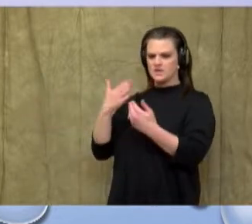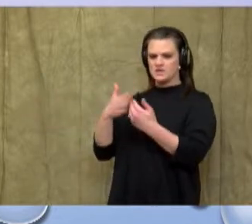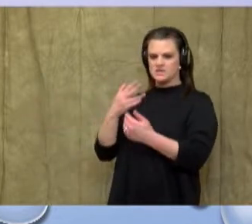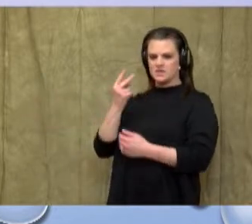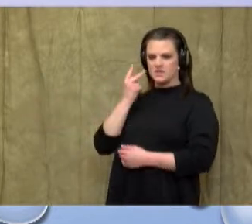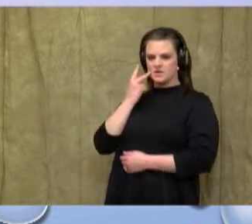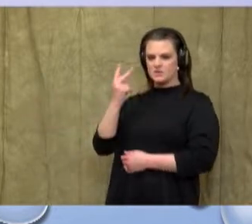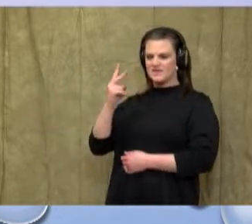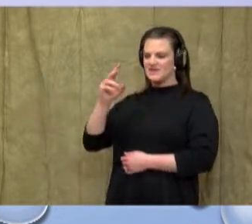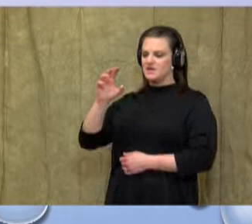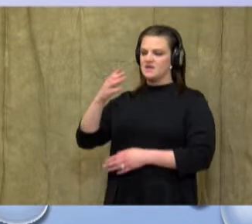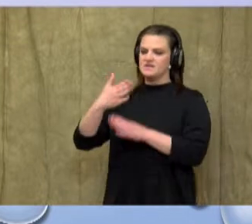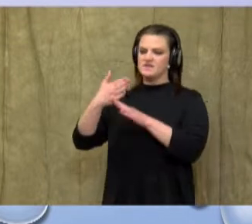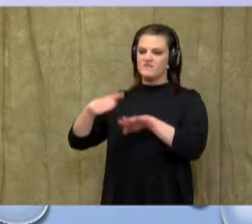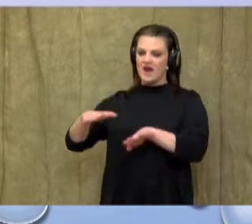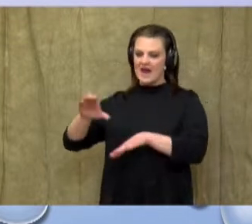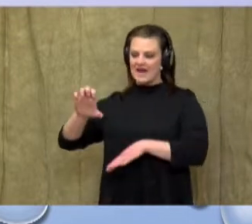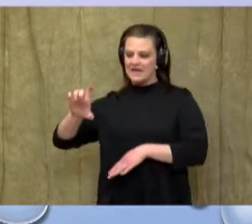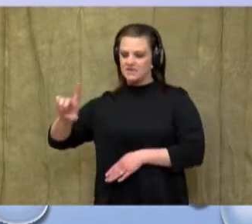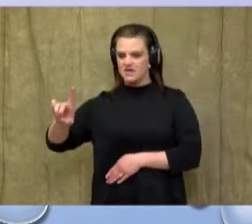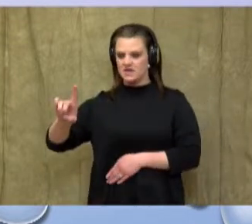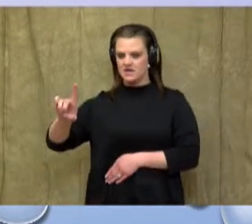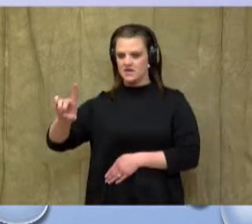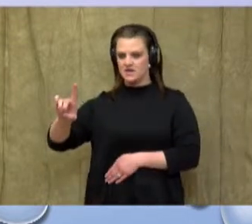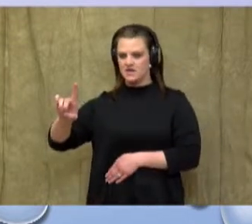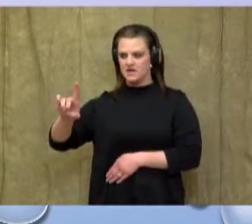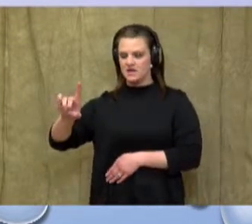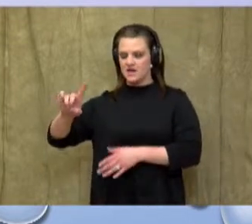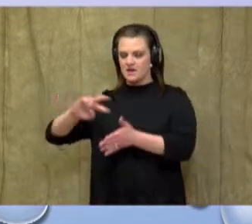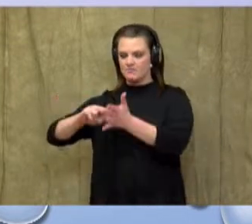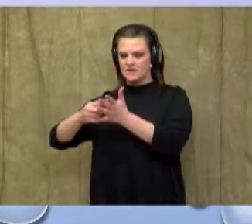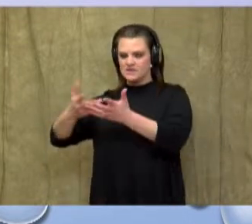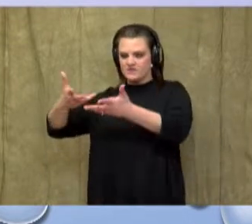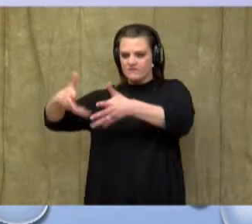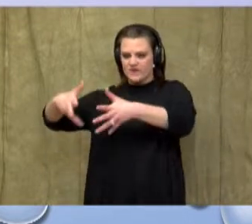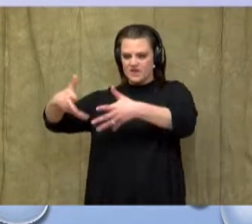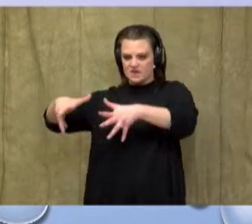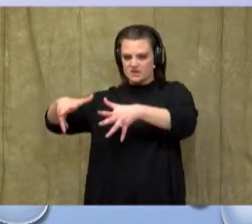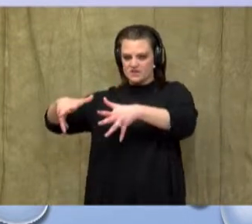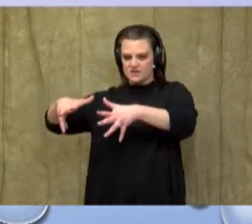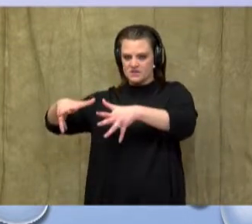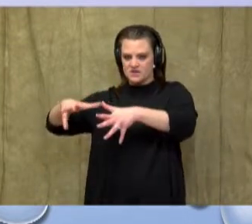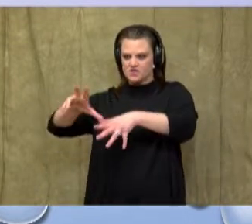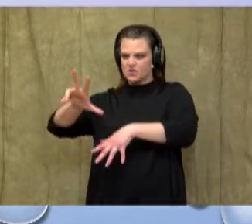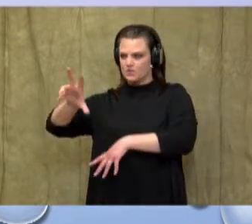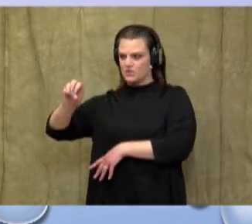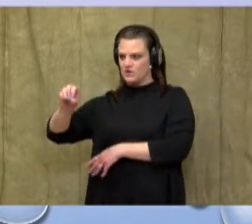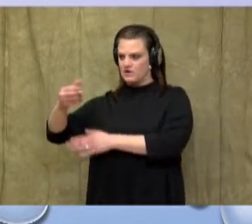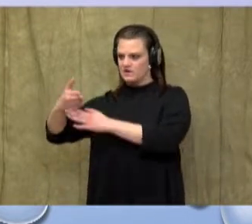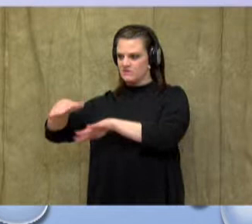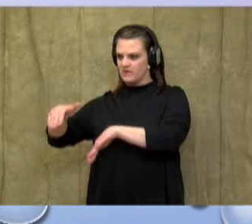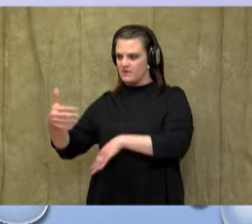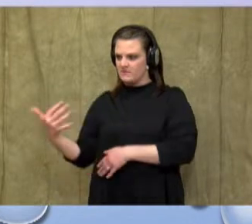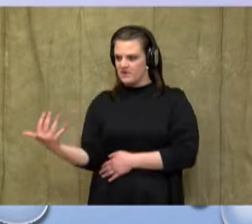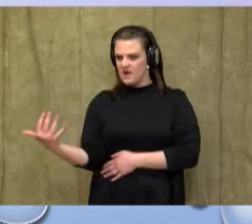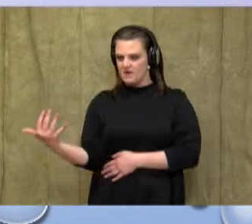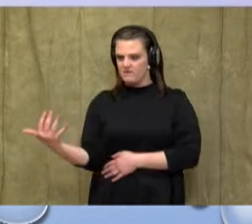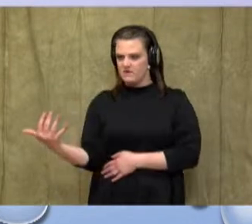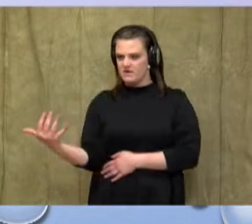see that ED. It's already been done. That's a clue that 30 has to be divided by